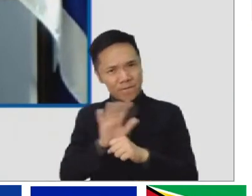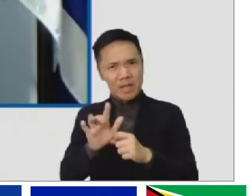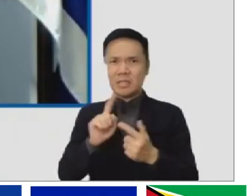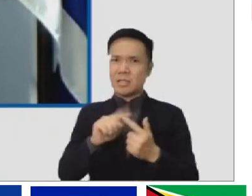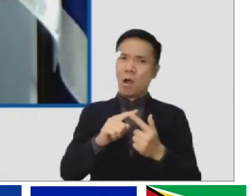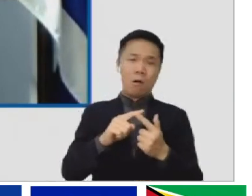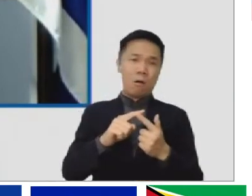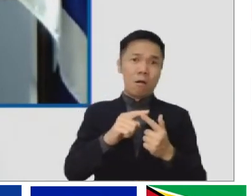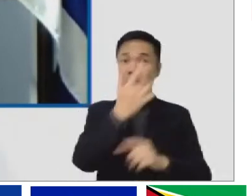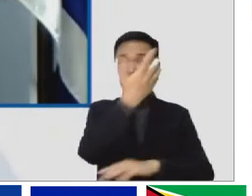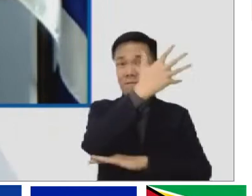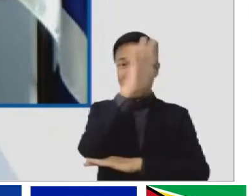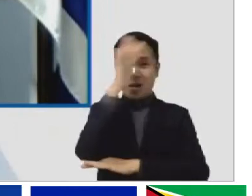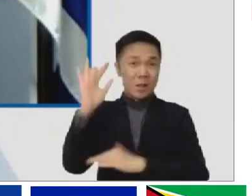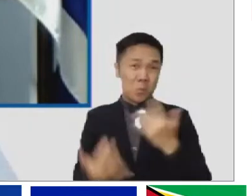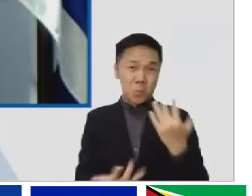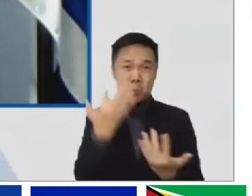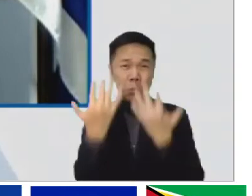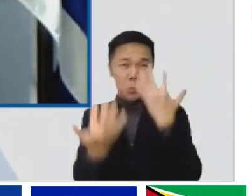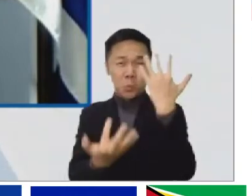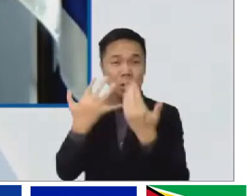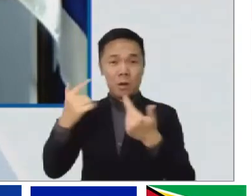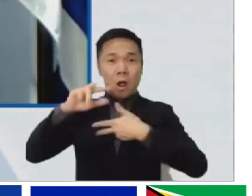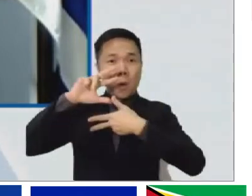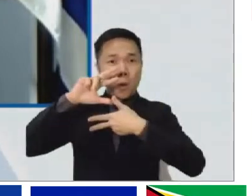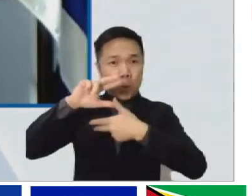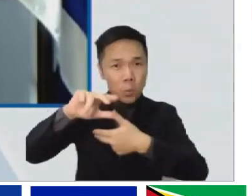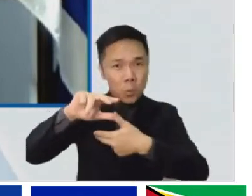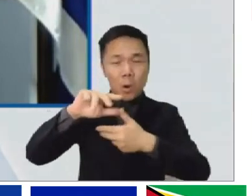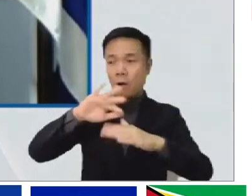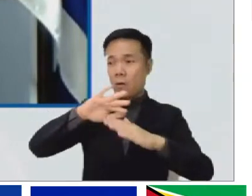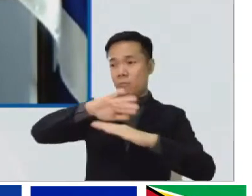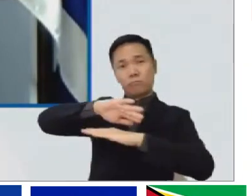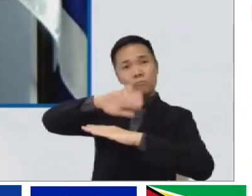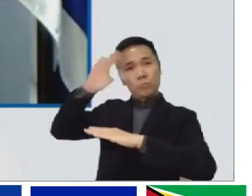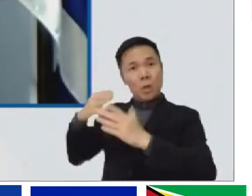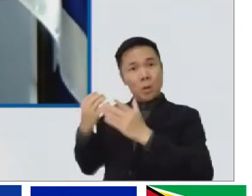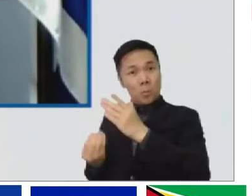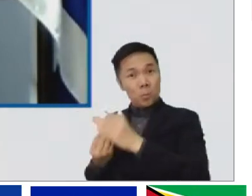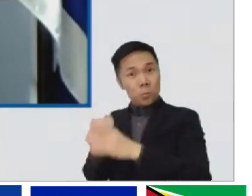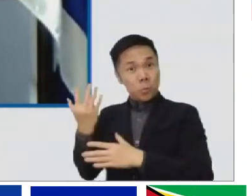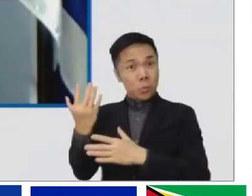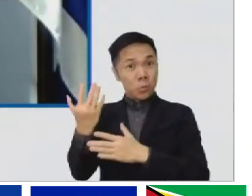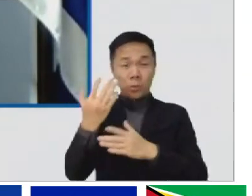or mountain eruptions, has to be given to the citizenship